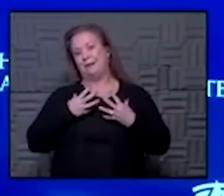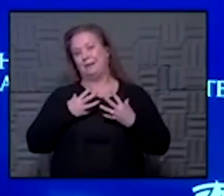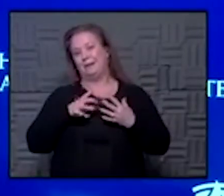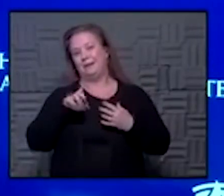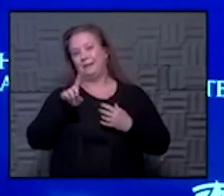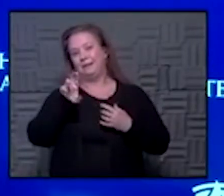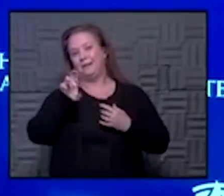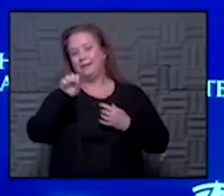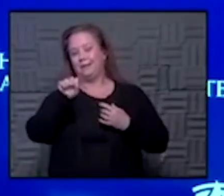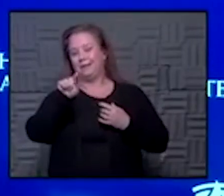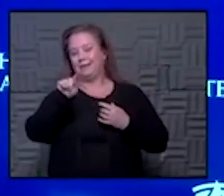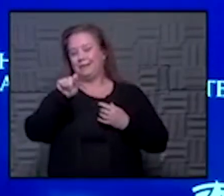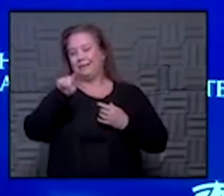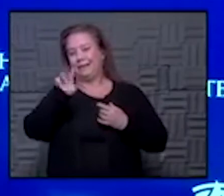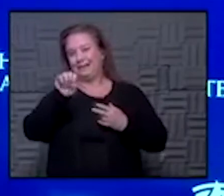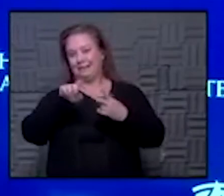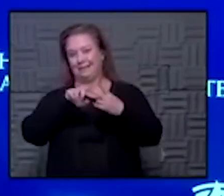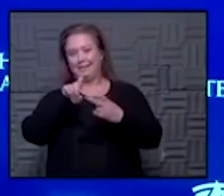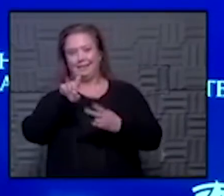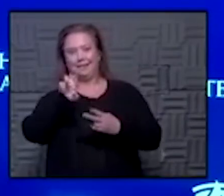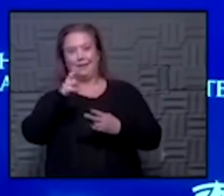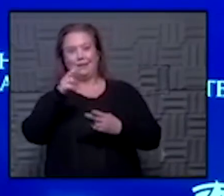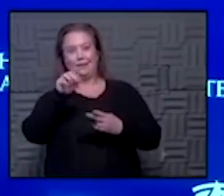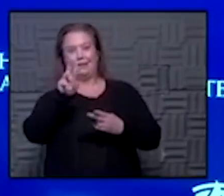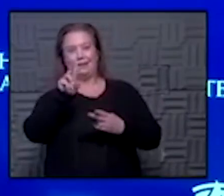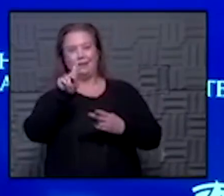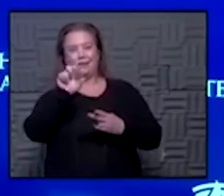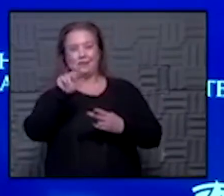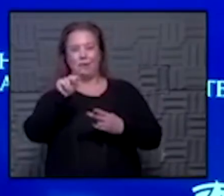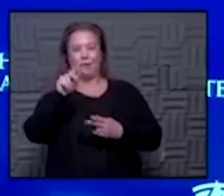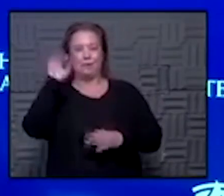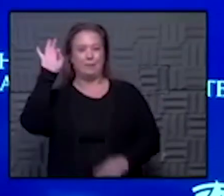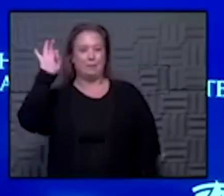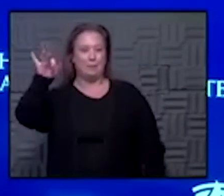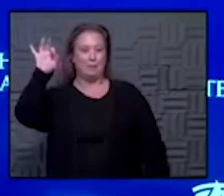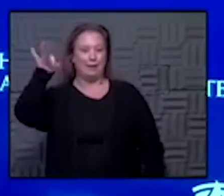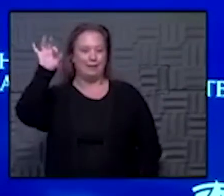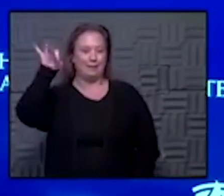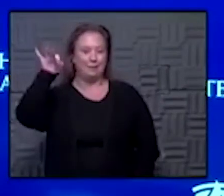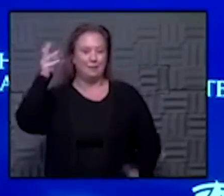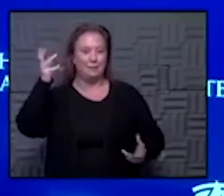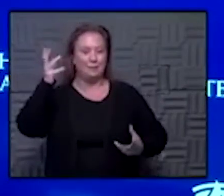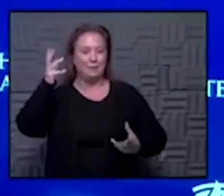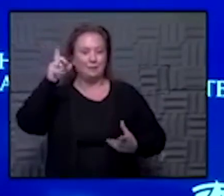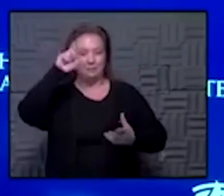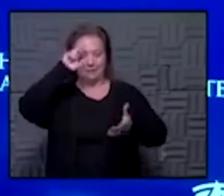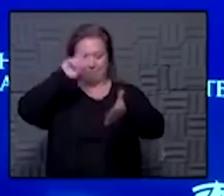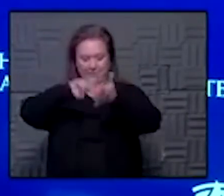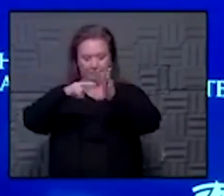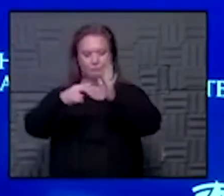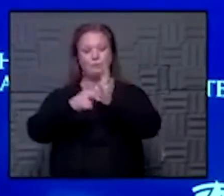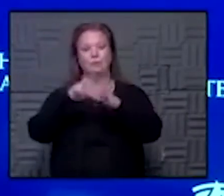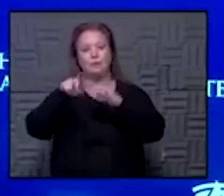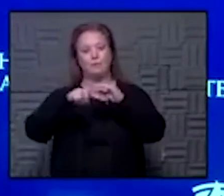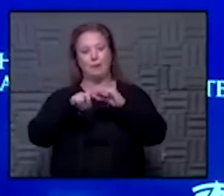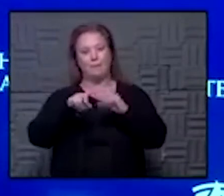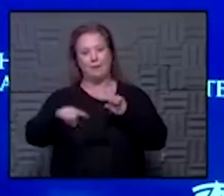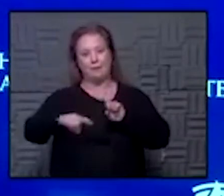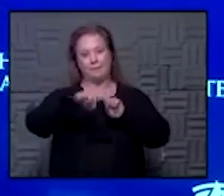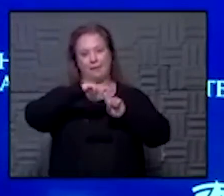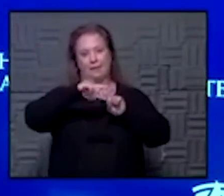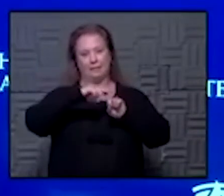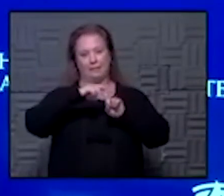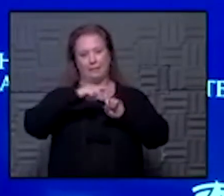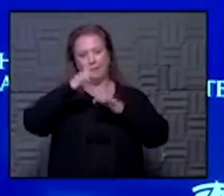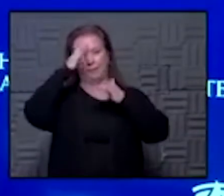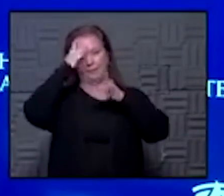Dr. Stites and Dr. Hawkinson, who are always preaching that we should be intentional about staying positive during